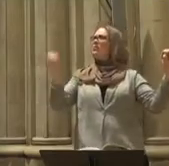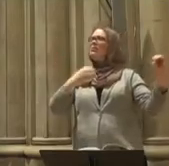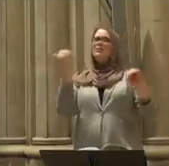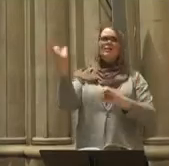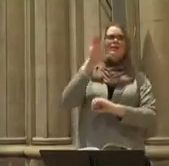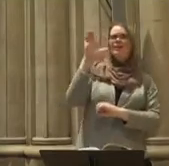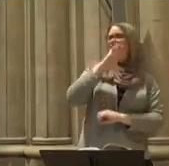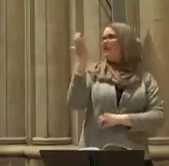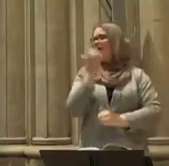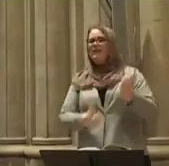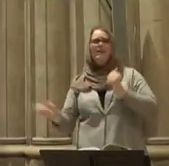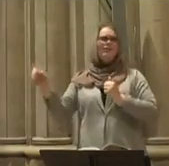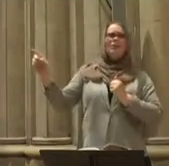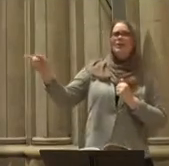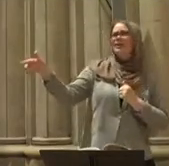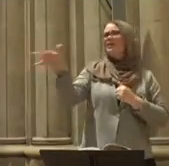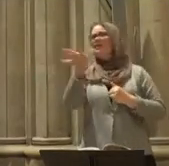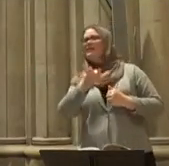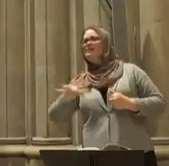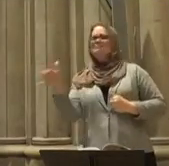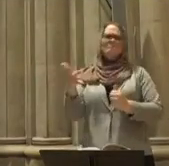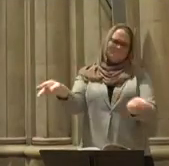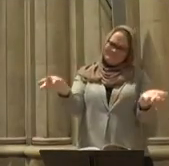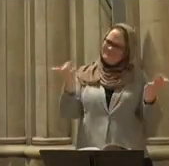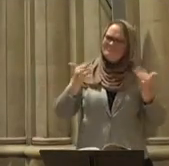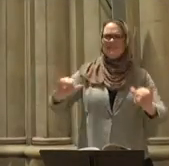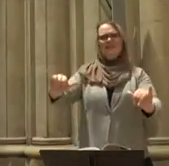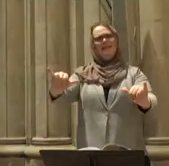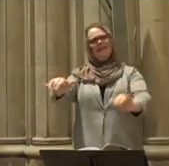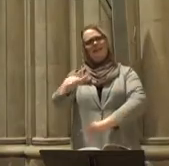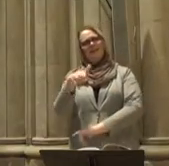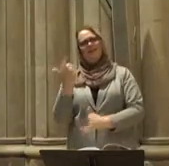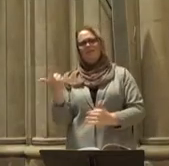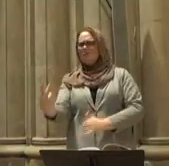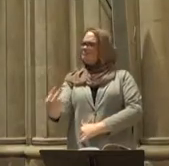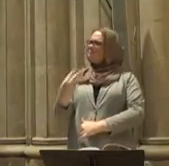low, still couldn't find nobody.